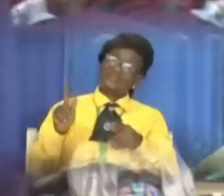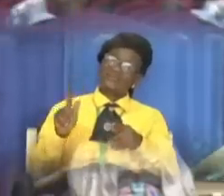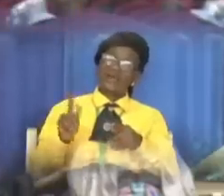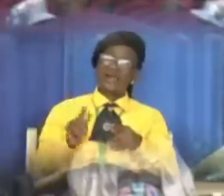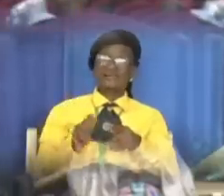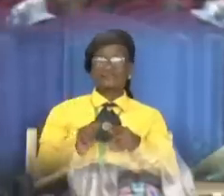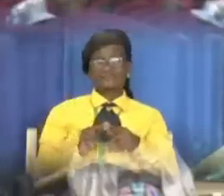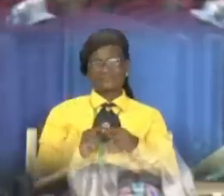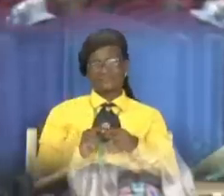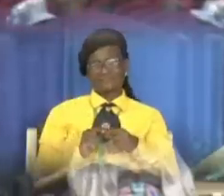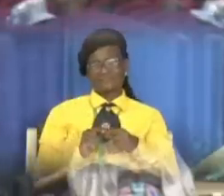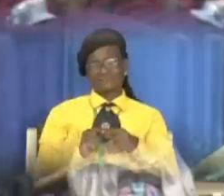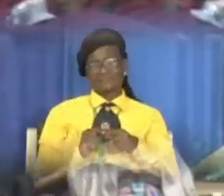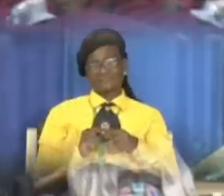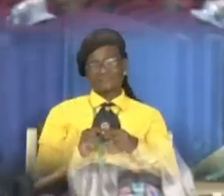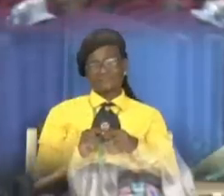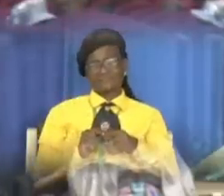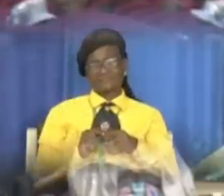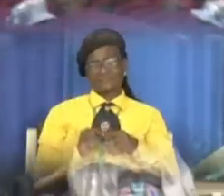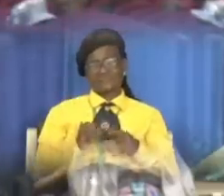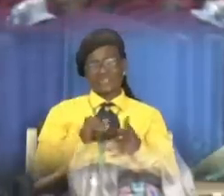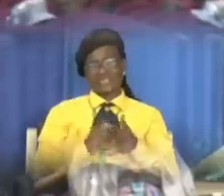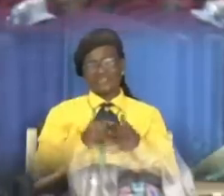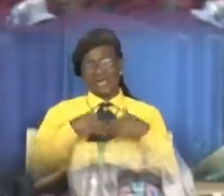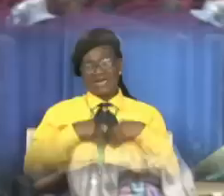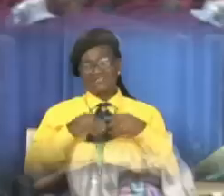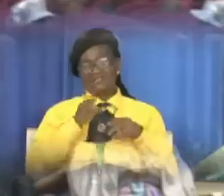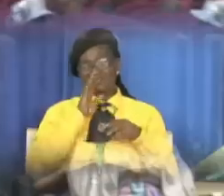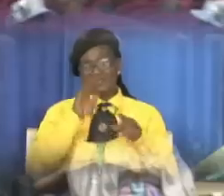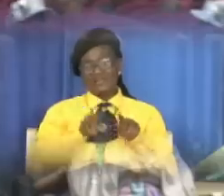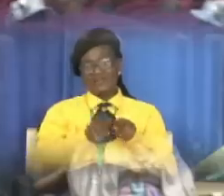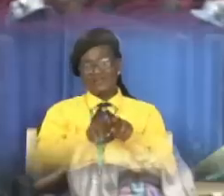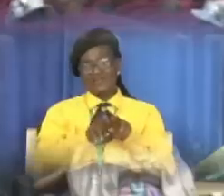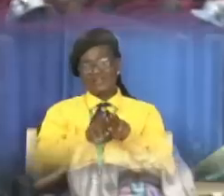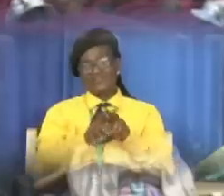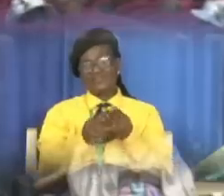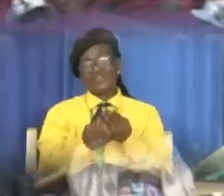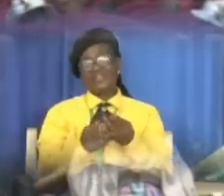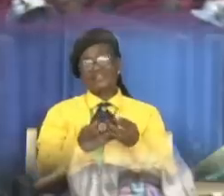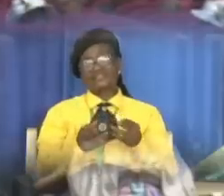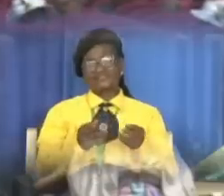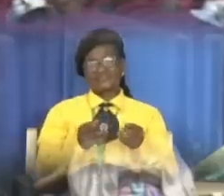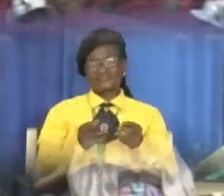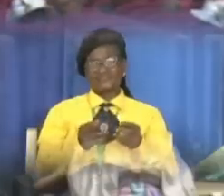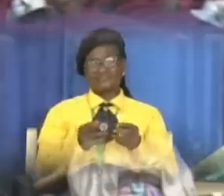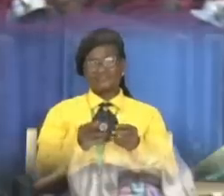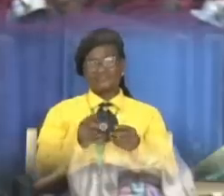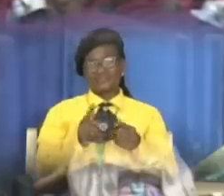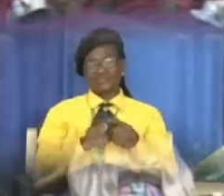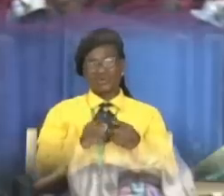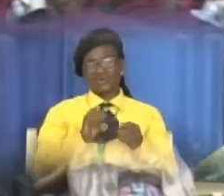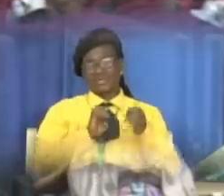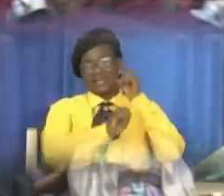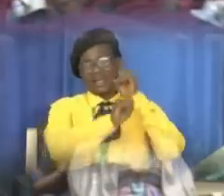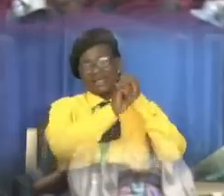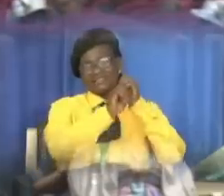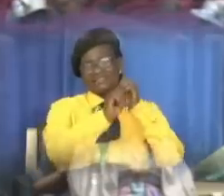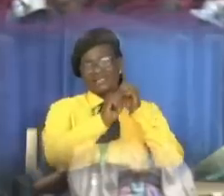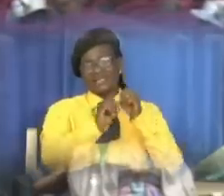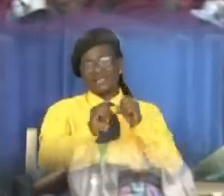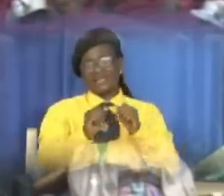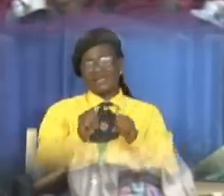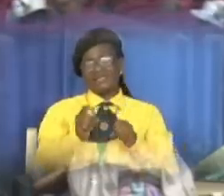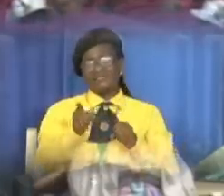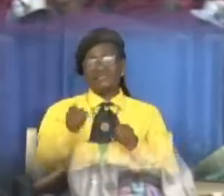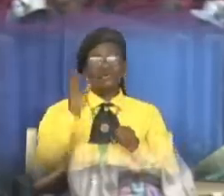21, it had been revealed to Elisha you are going